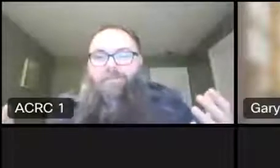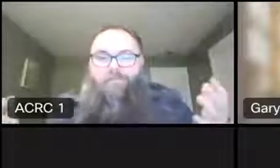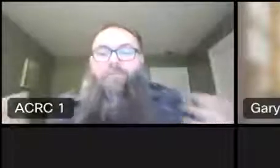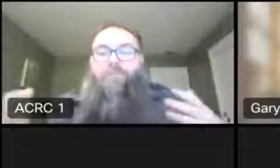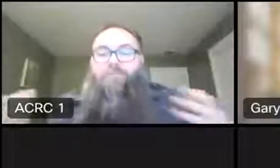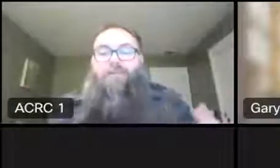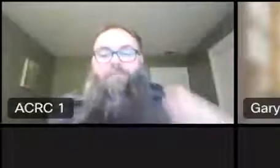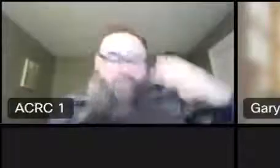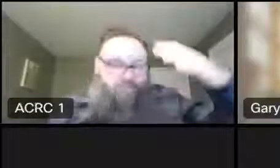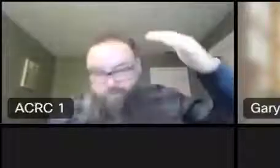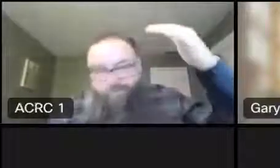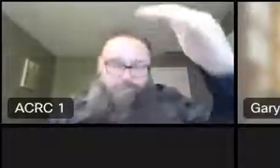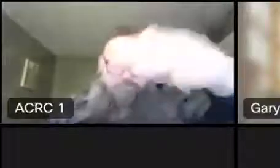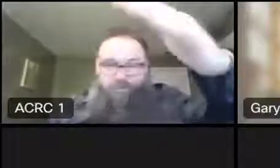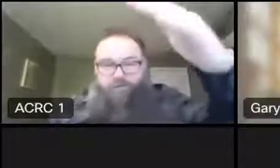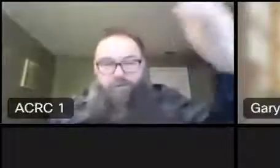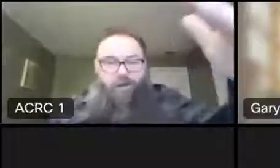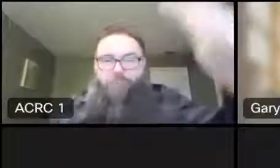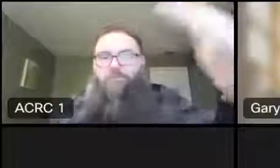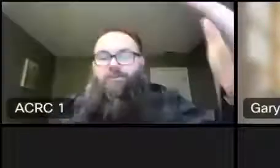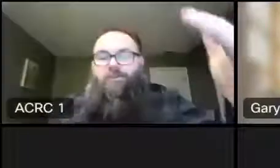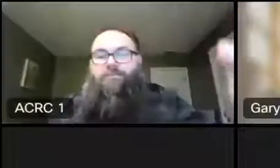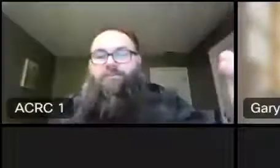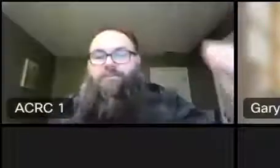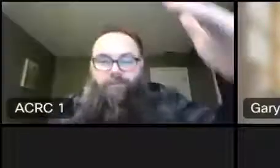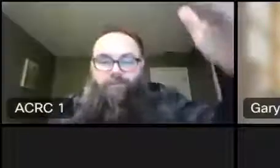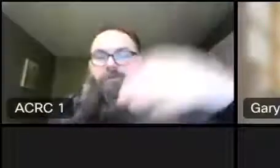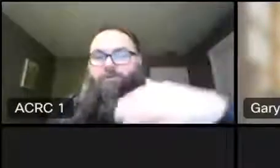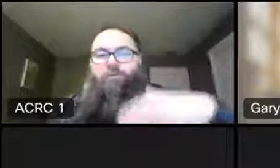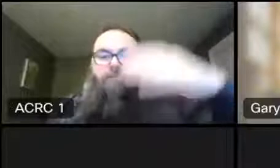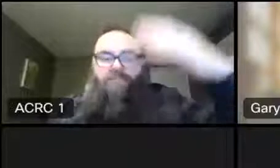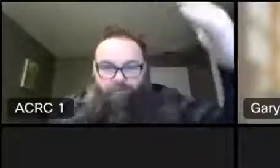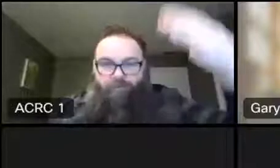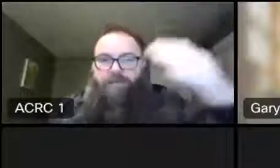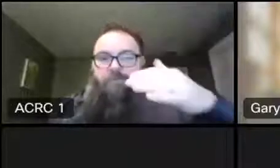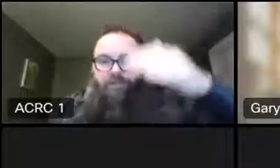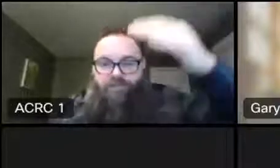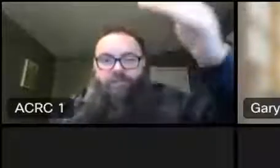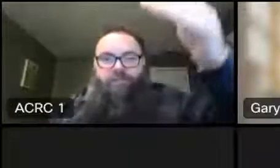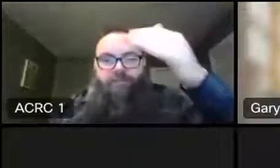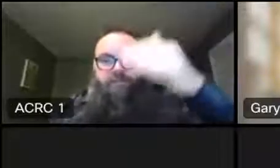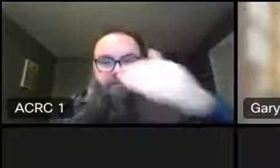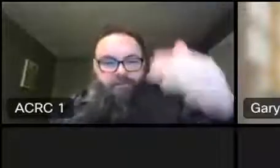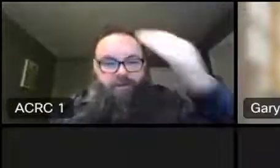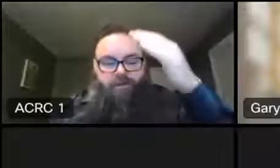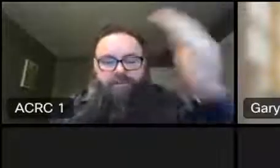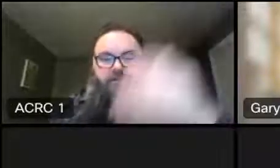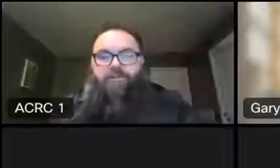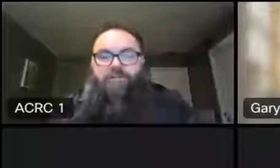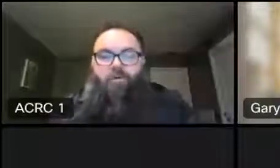love to be able to, during Coffee with Community Services, be able to go through our website, for example, and show some of the